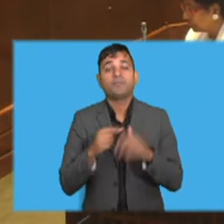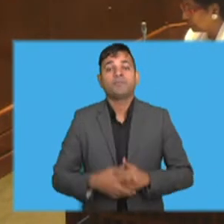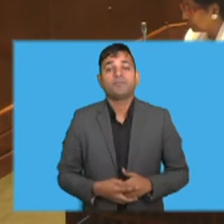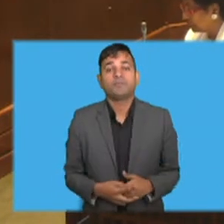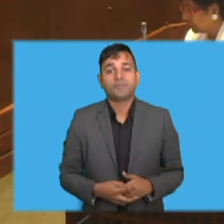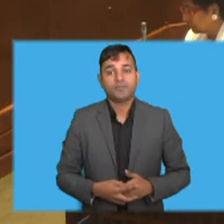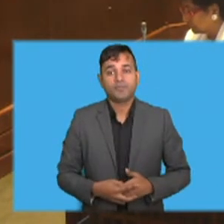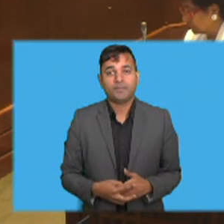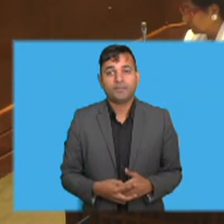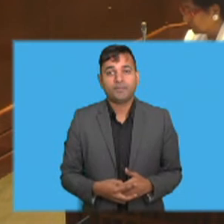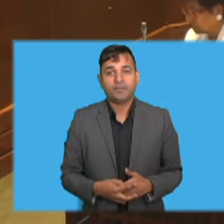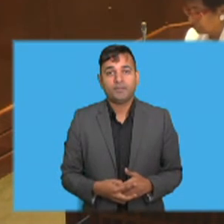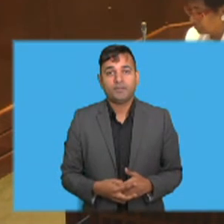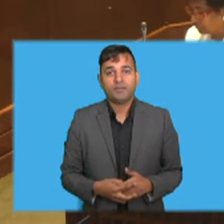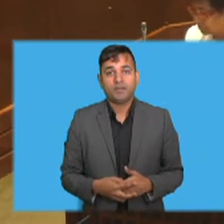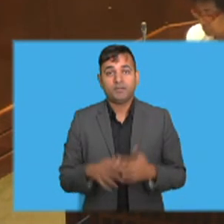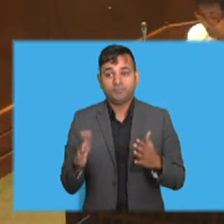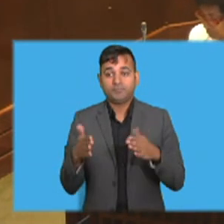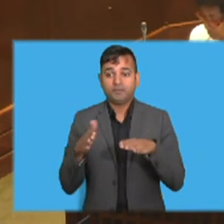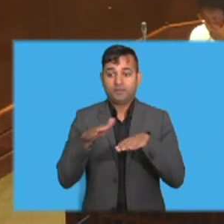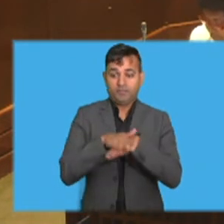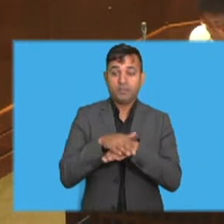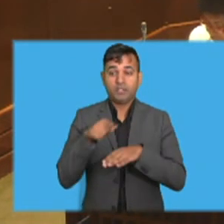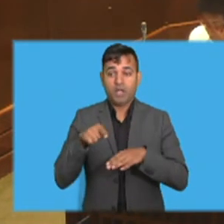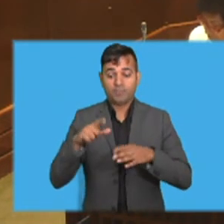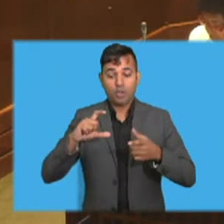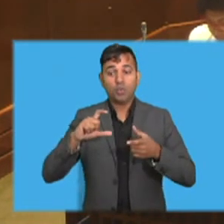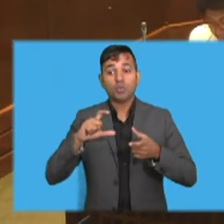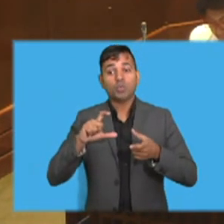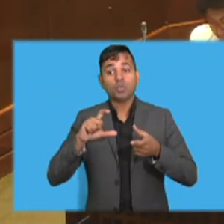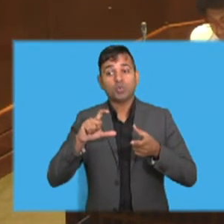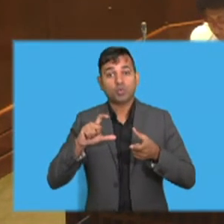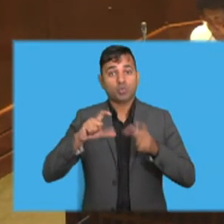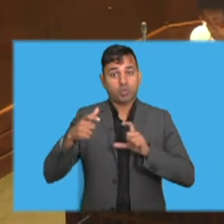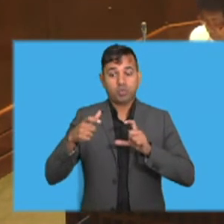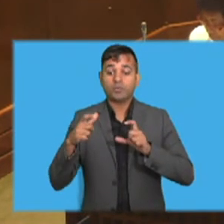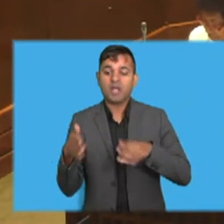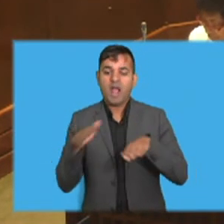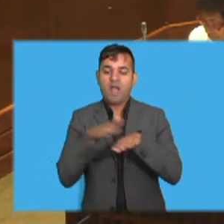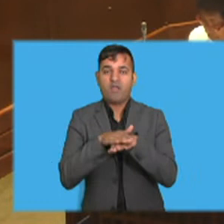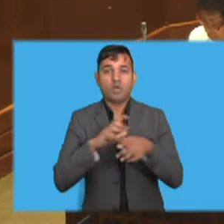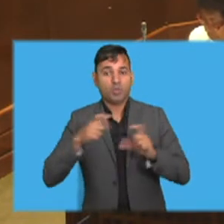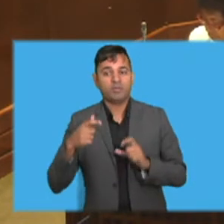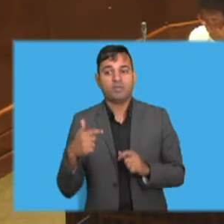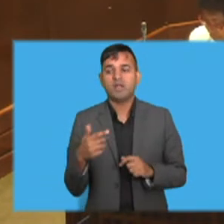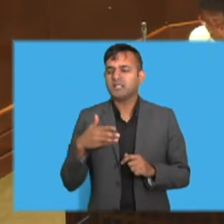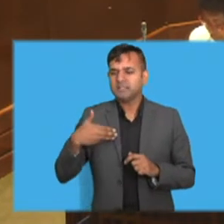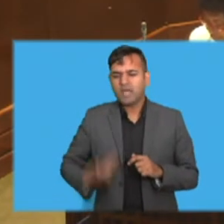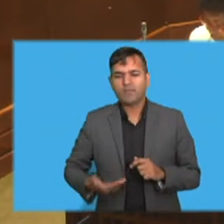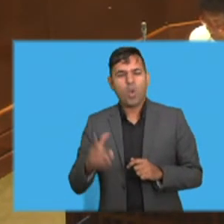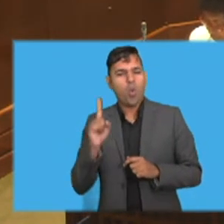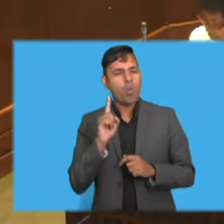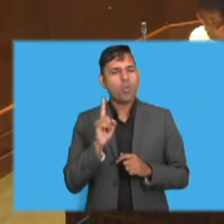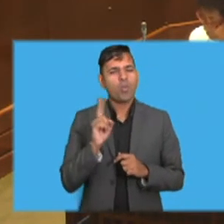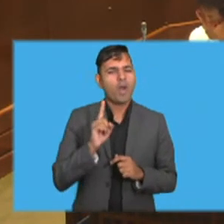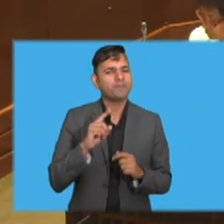coups and counter-coups. And I'm very sad about this. Given that, what is the alternative that the